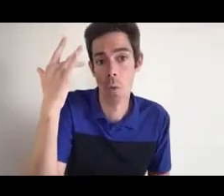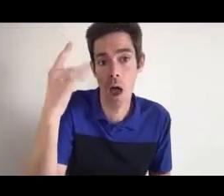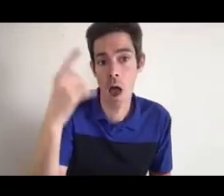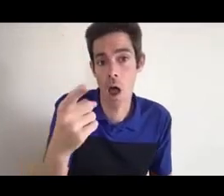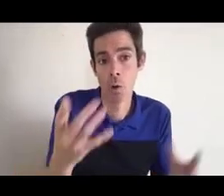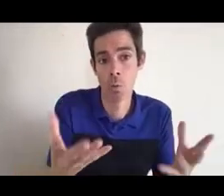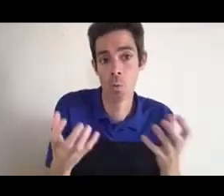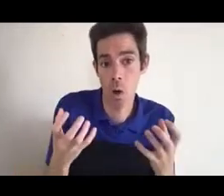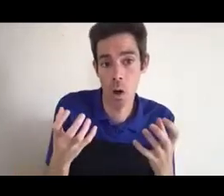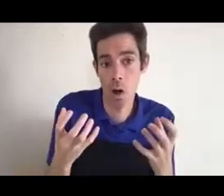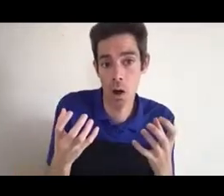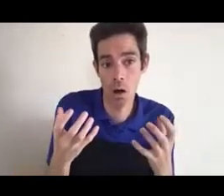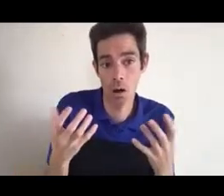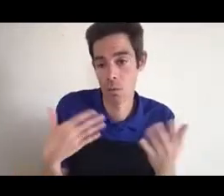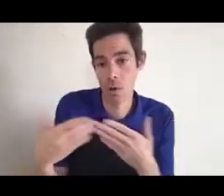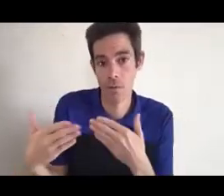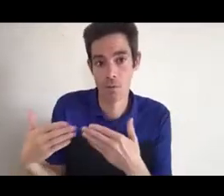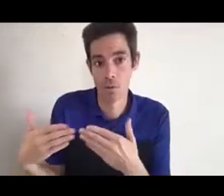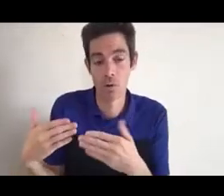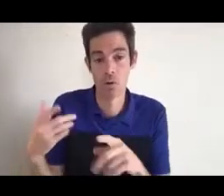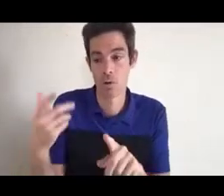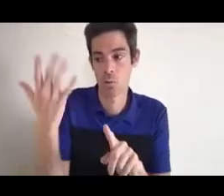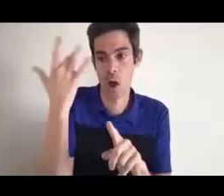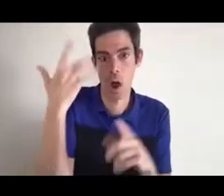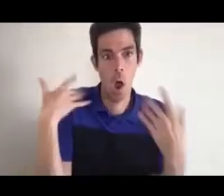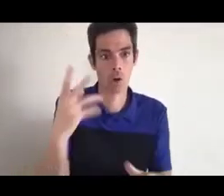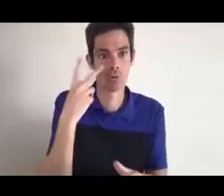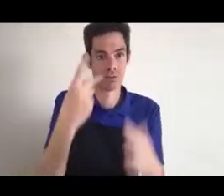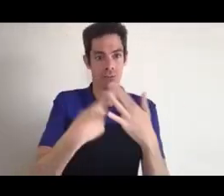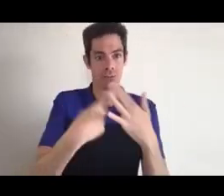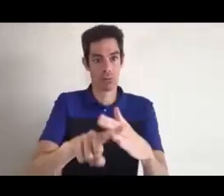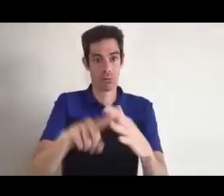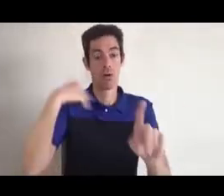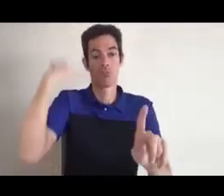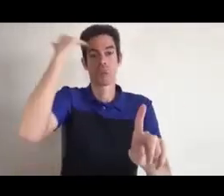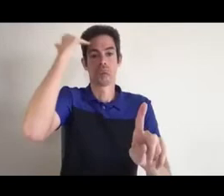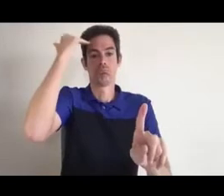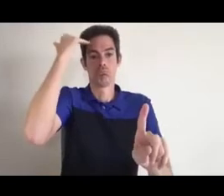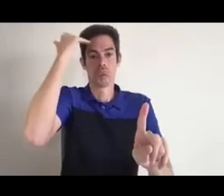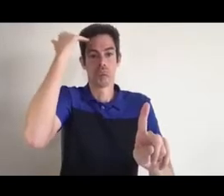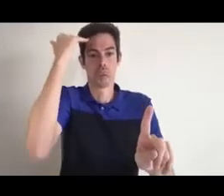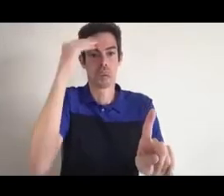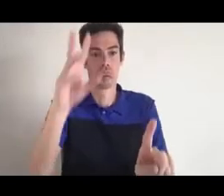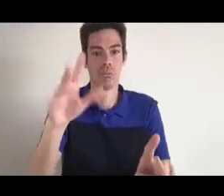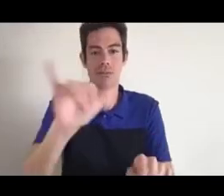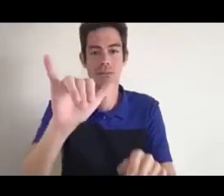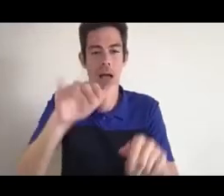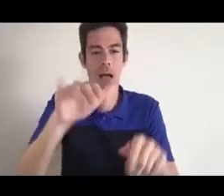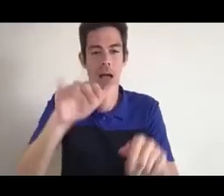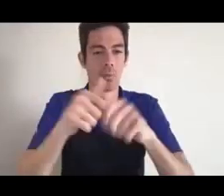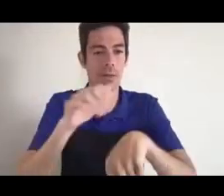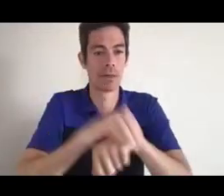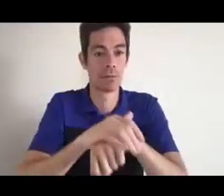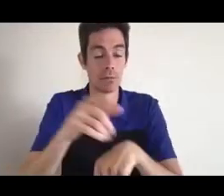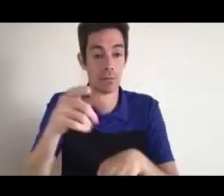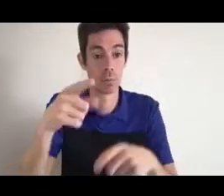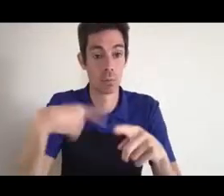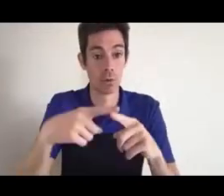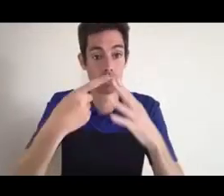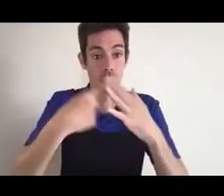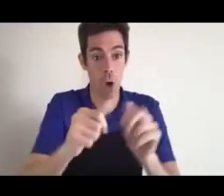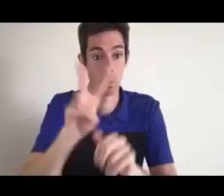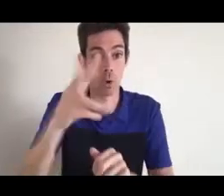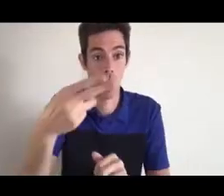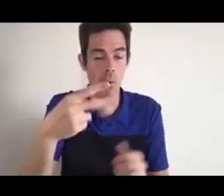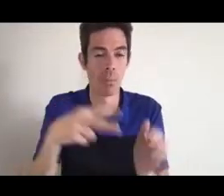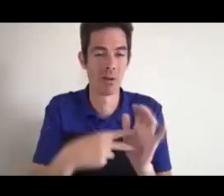example, why do you want whatever it is? You already know that I'm starting with why, so you know that it's a question.